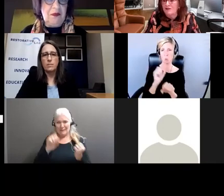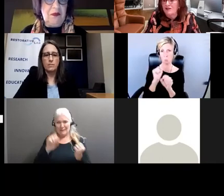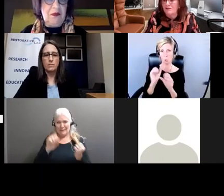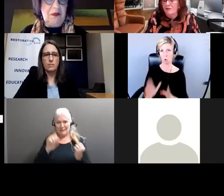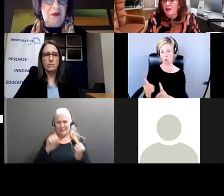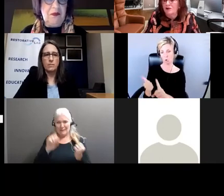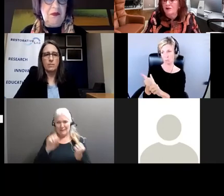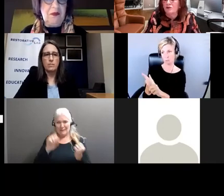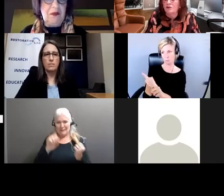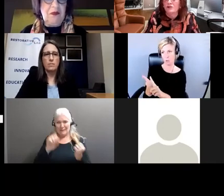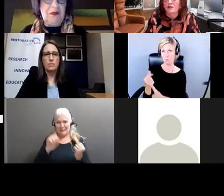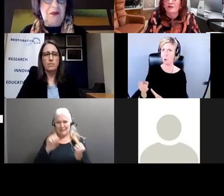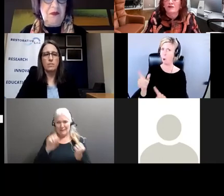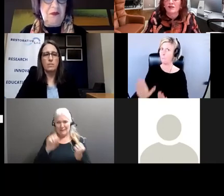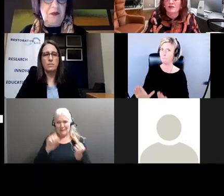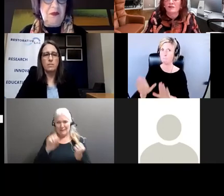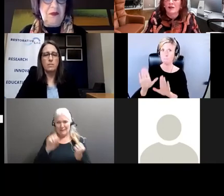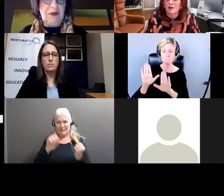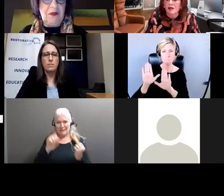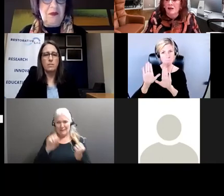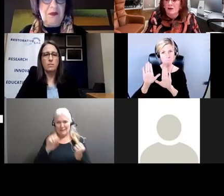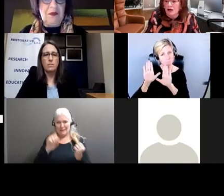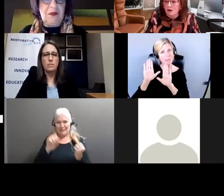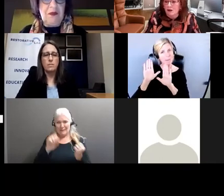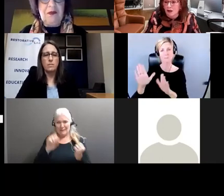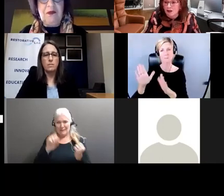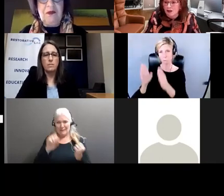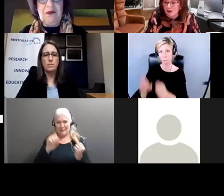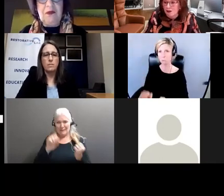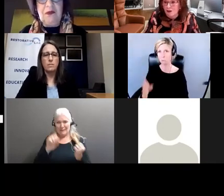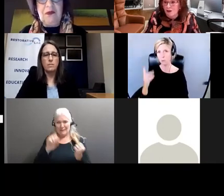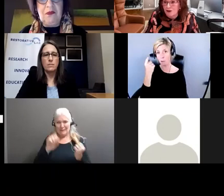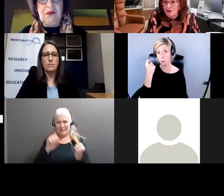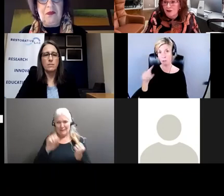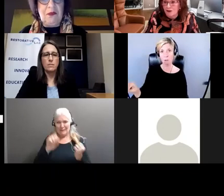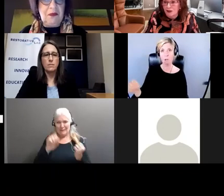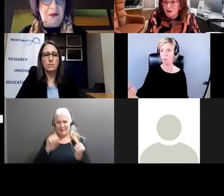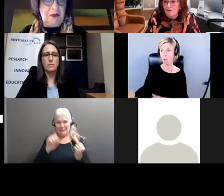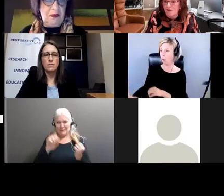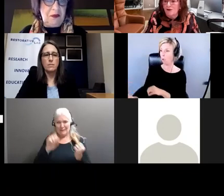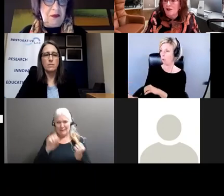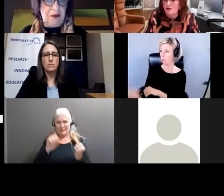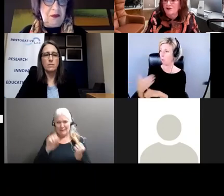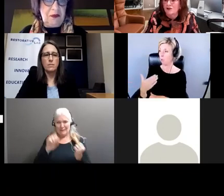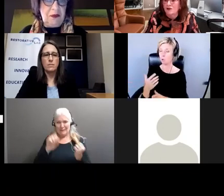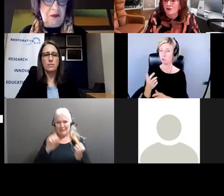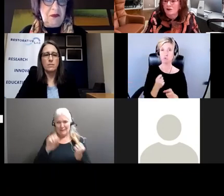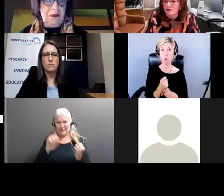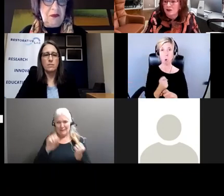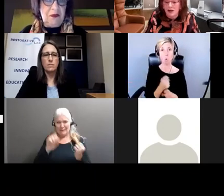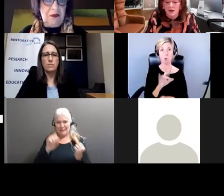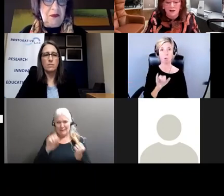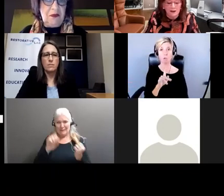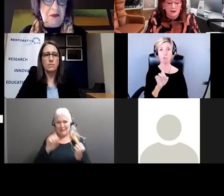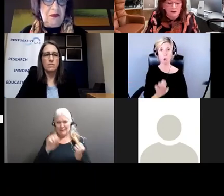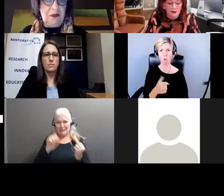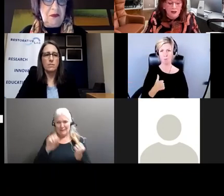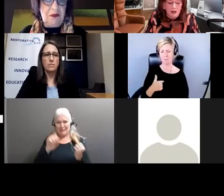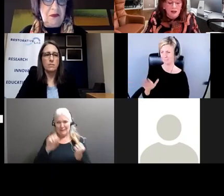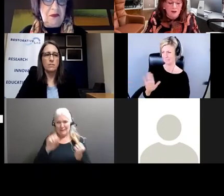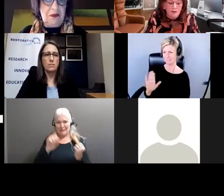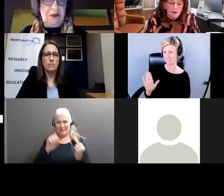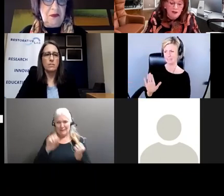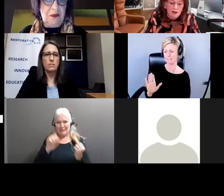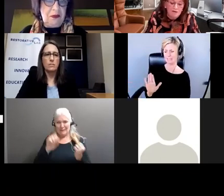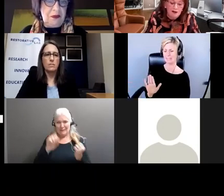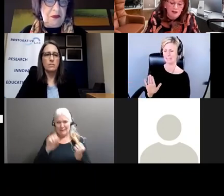I've sent back jokes that he sent to me that I said, you know, this is really not very nice. You know, this is adding to the,